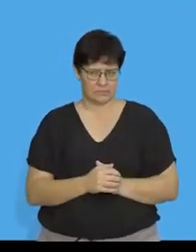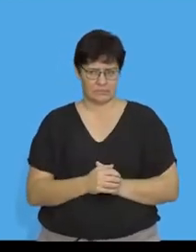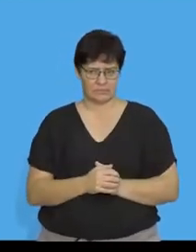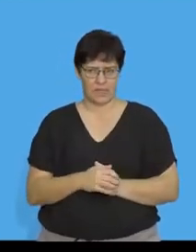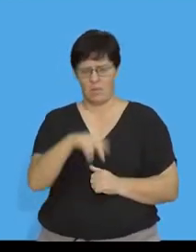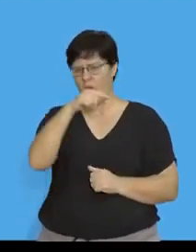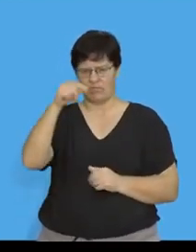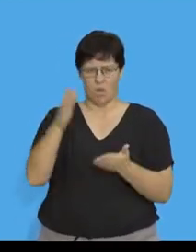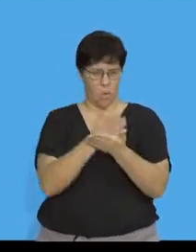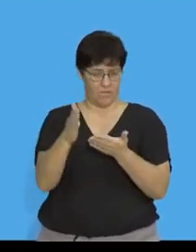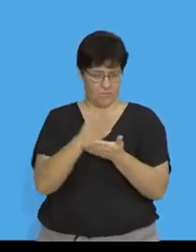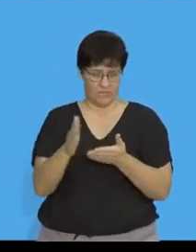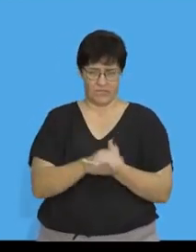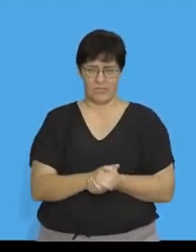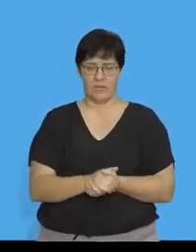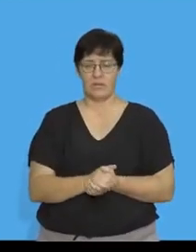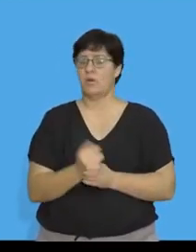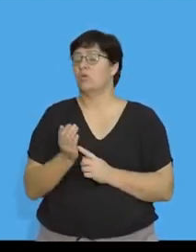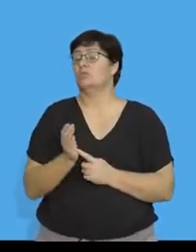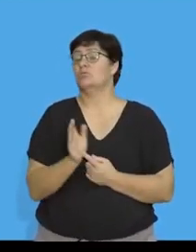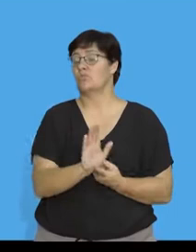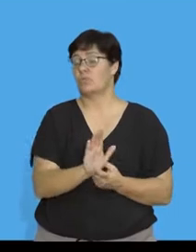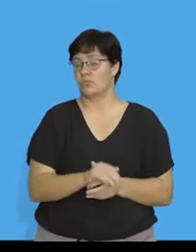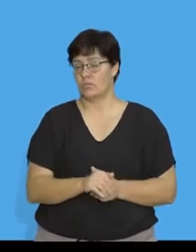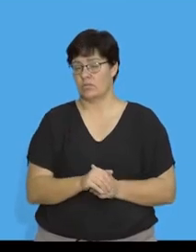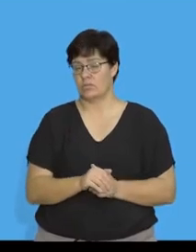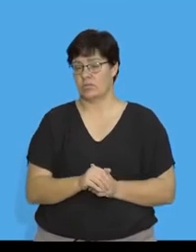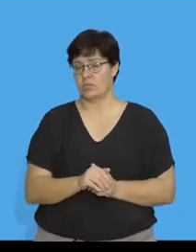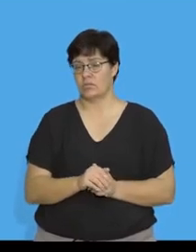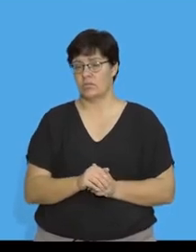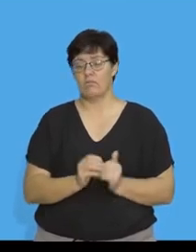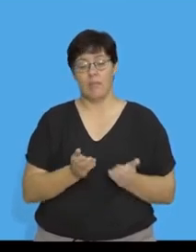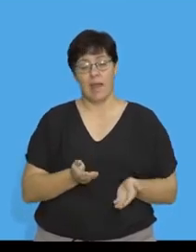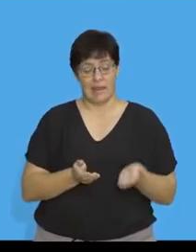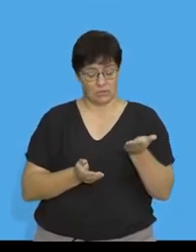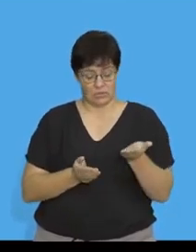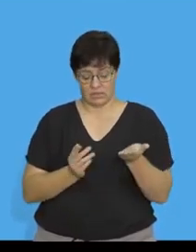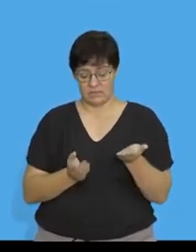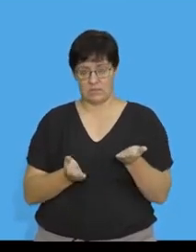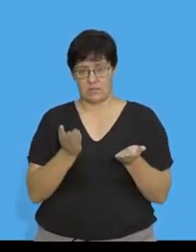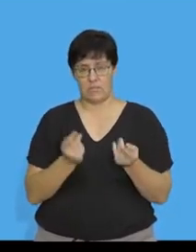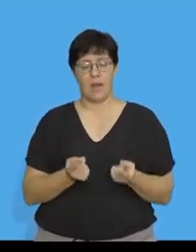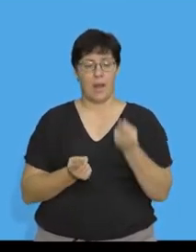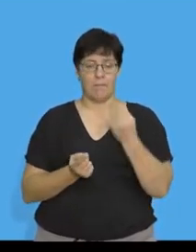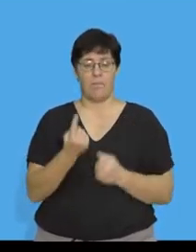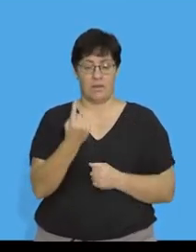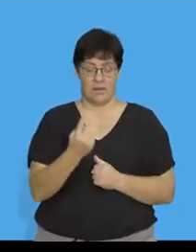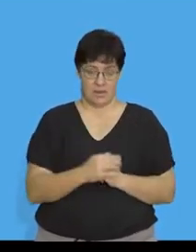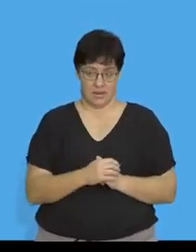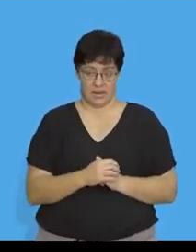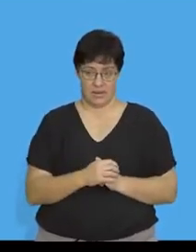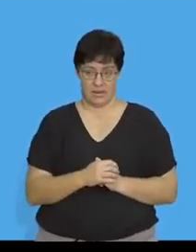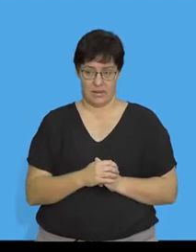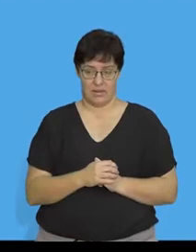will give me 400. This is a divide by 2, multiply by half. And what has